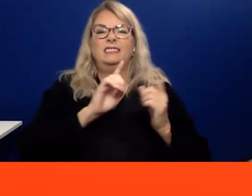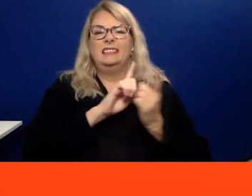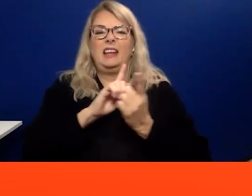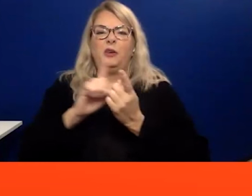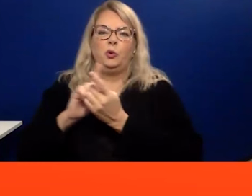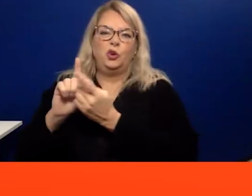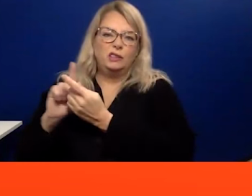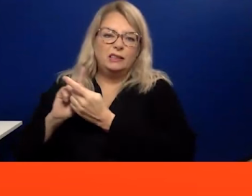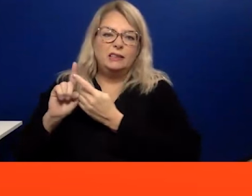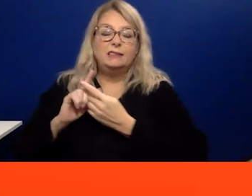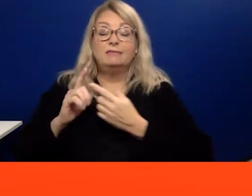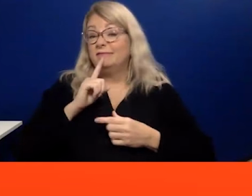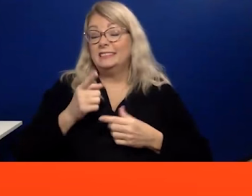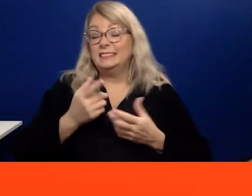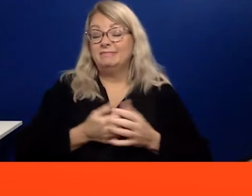So